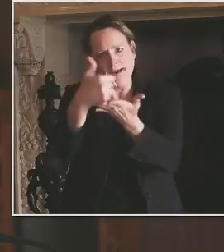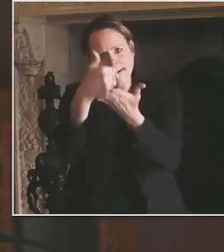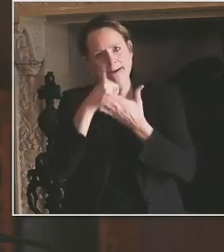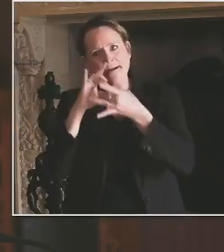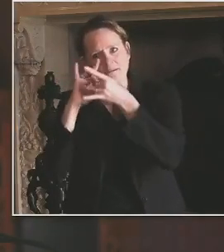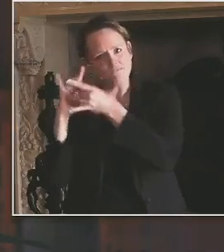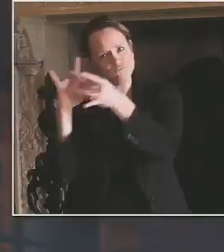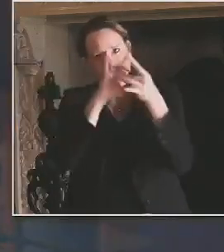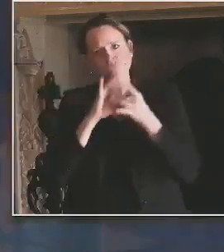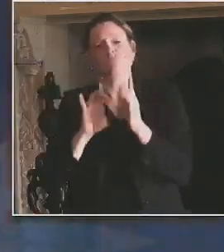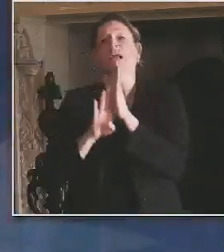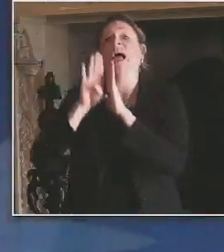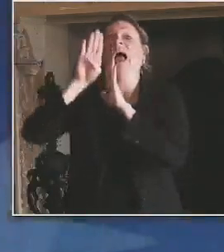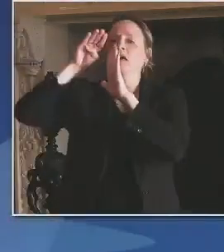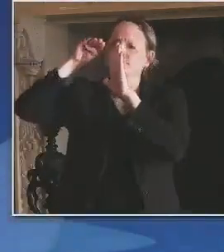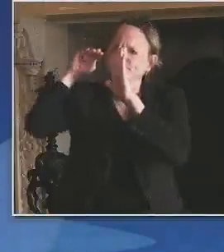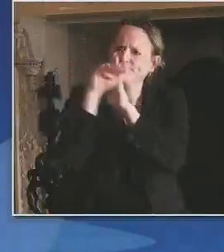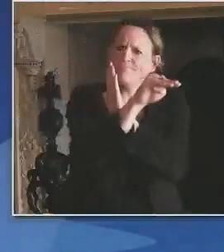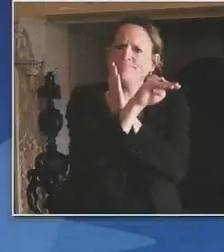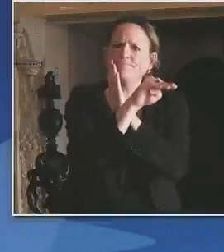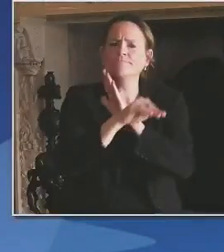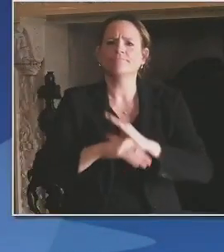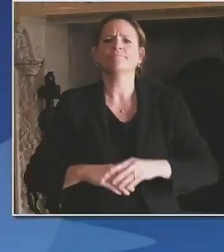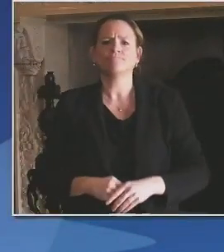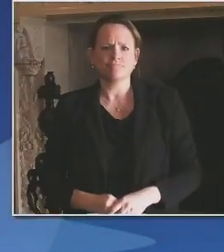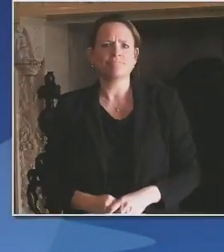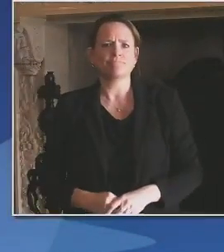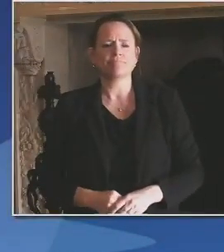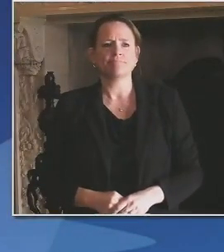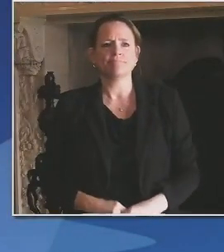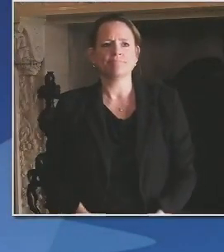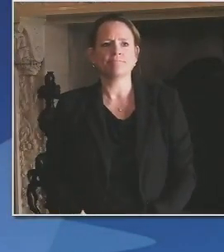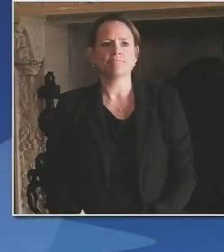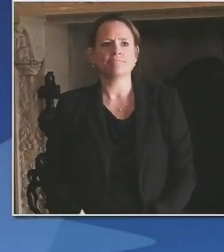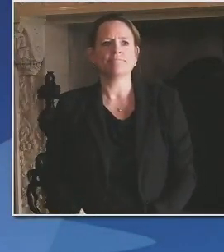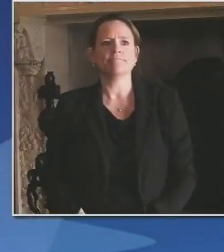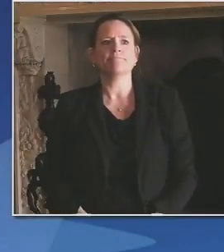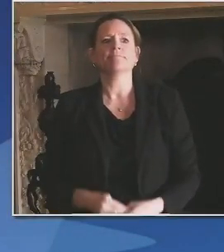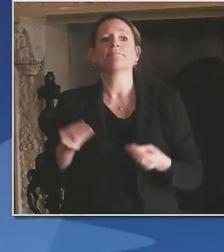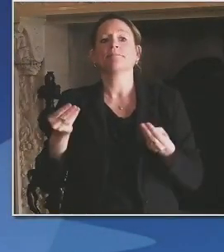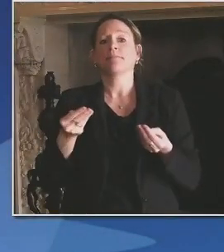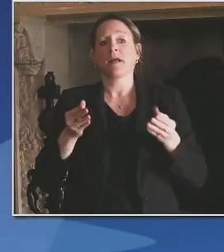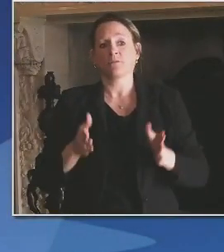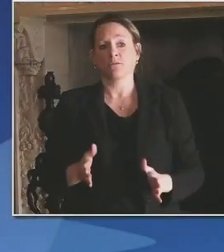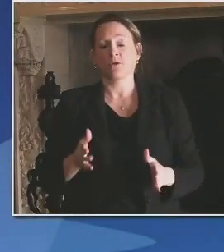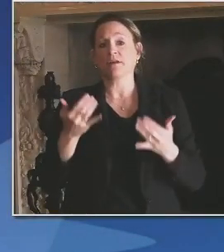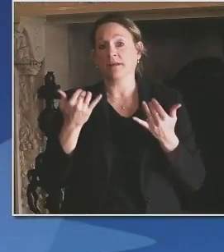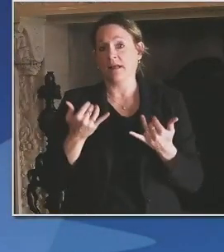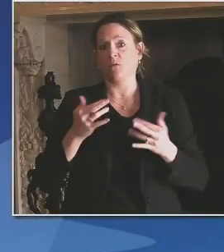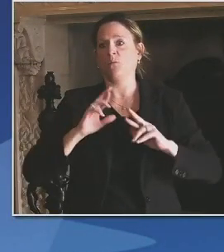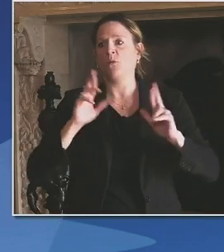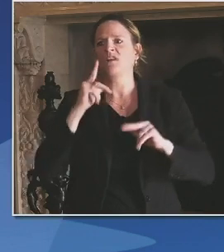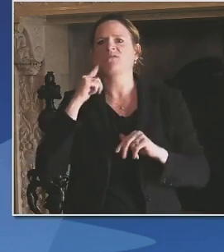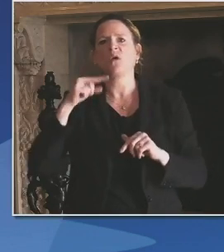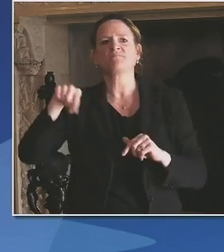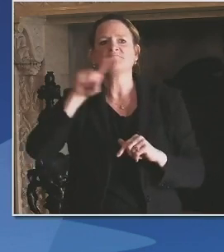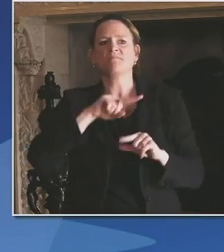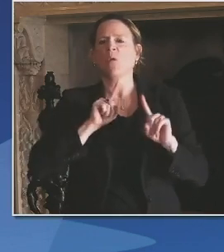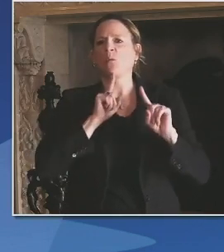Thank you. We will now open this up to questions. A reminder to maintain audio quality, keep your phones on mute until it's time to ask